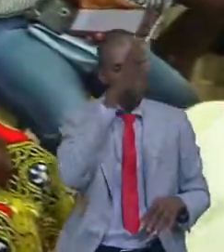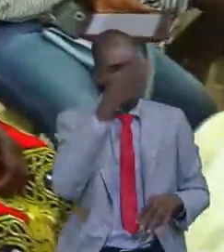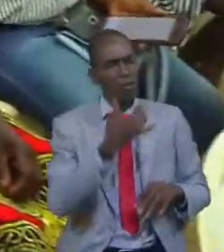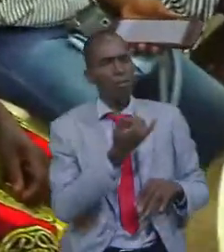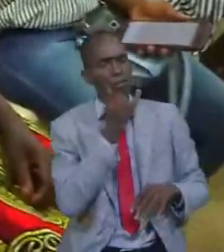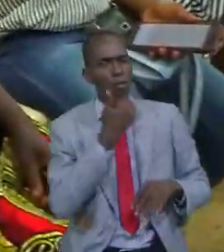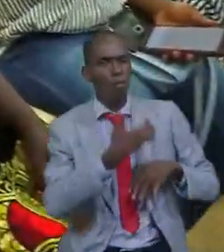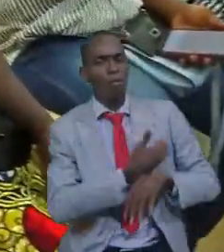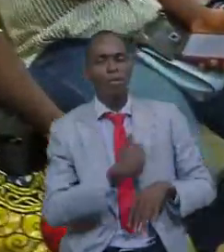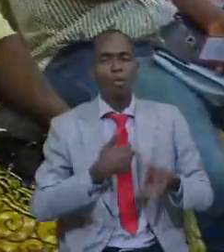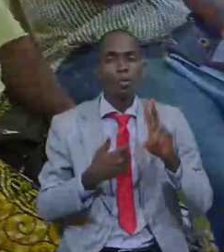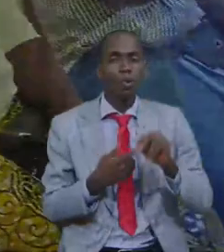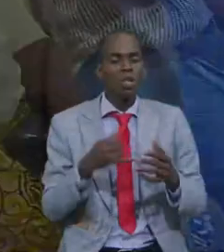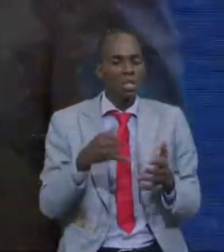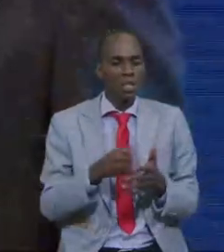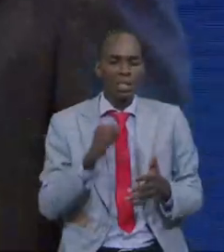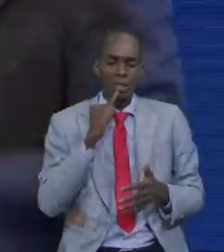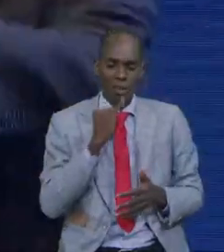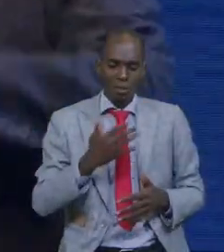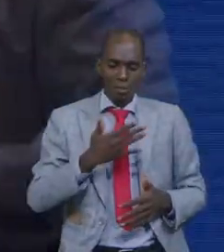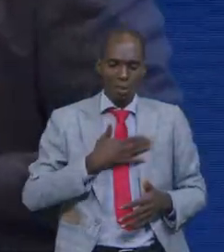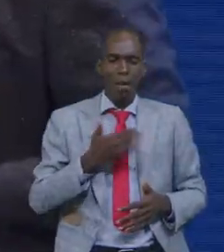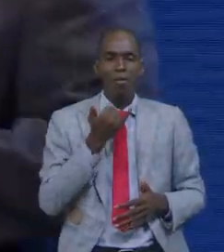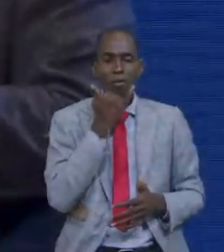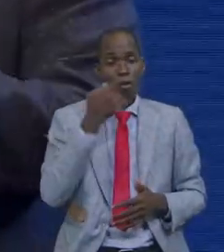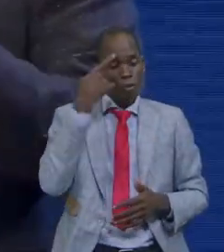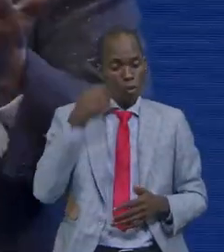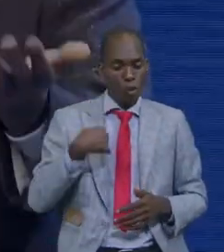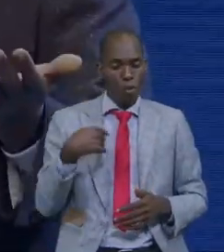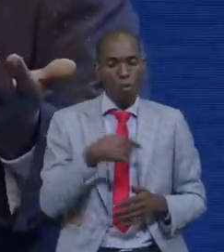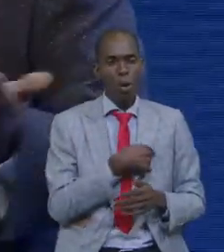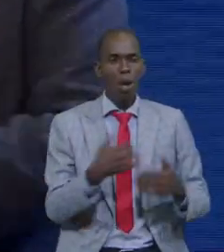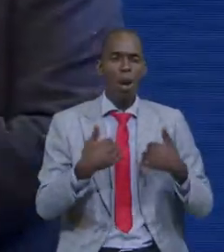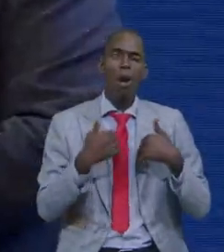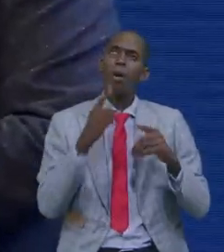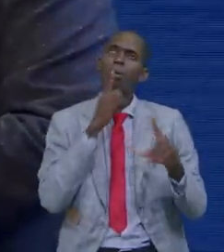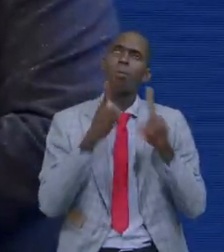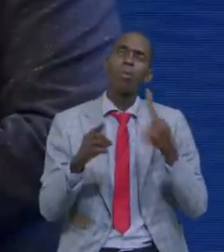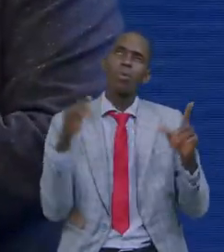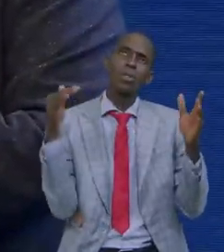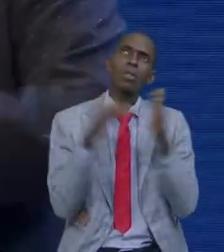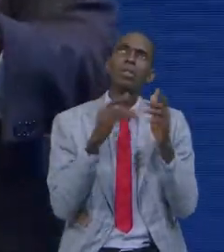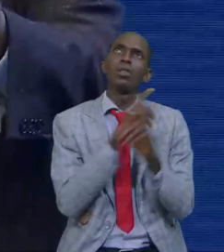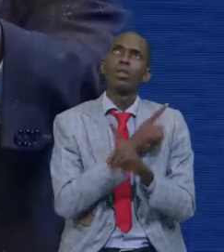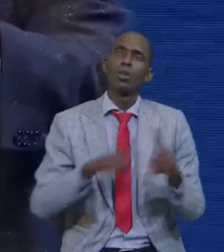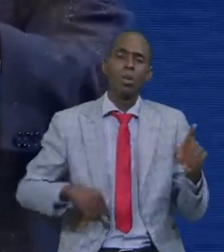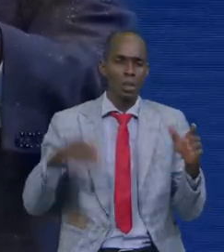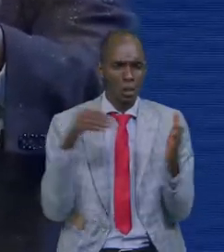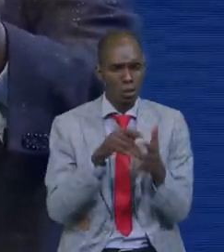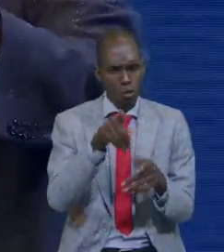we have spoken against the Lord and against thee. Pray unto the Lord